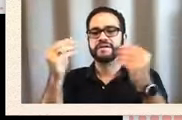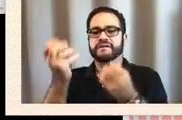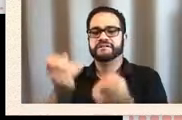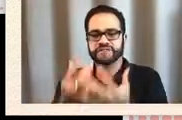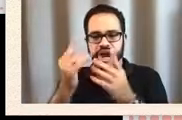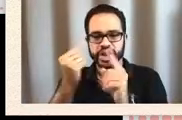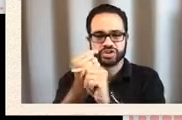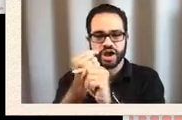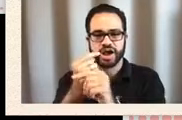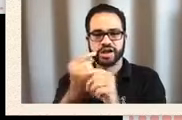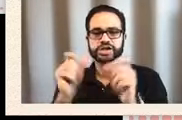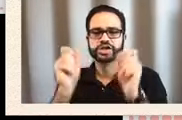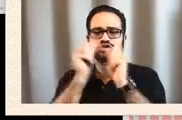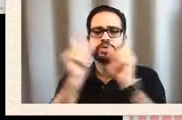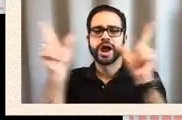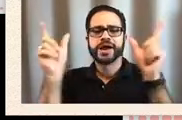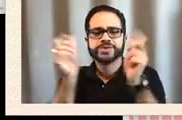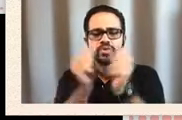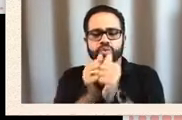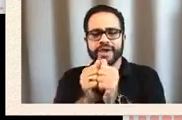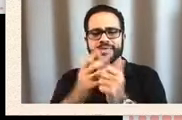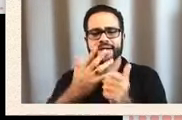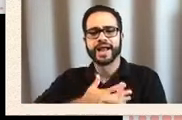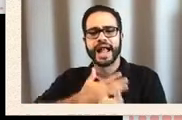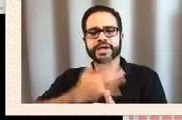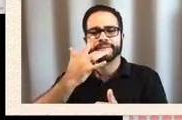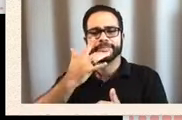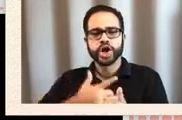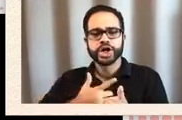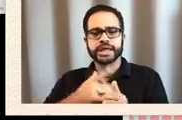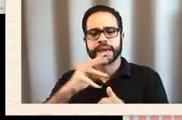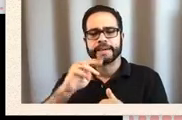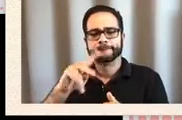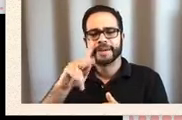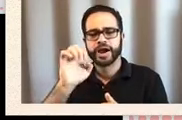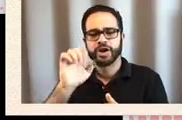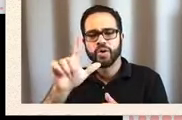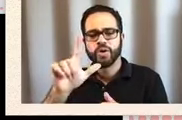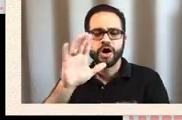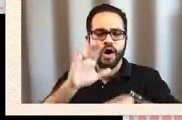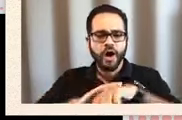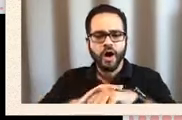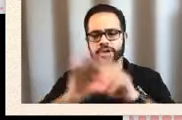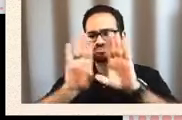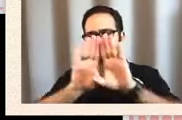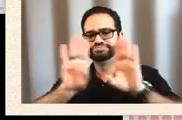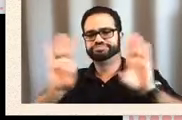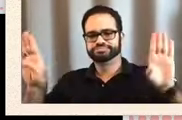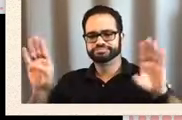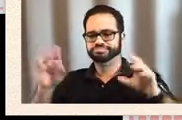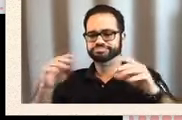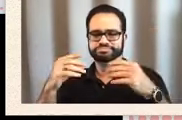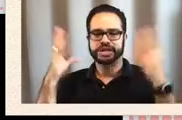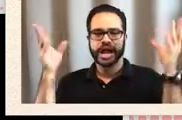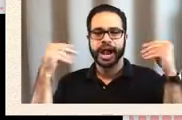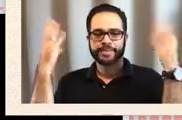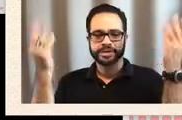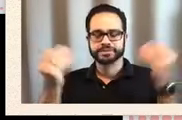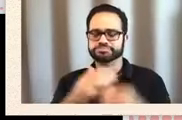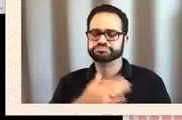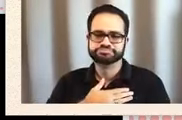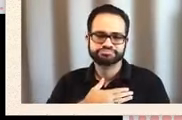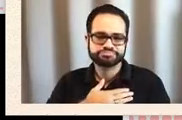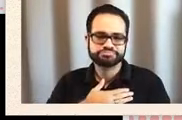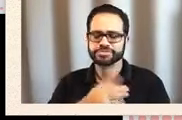on the side of the ambulance. And that was just the most amazing thing. I also do